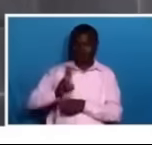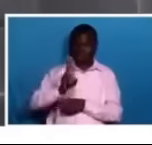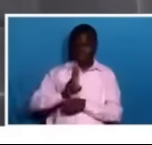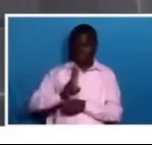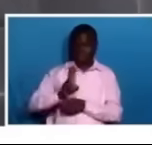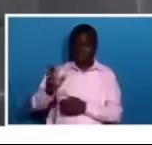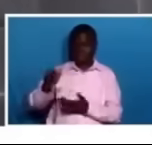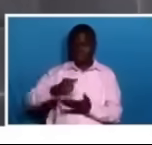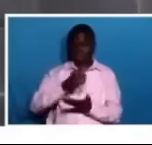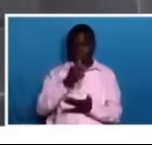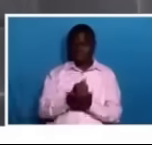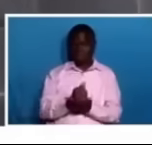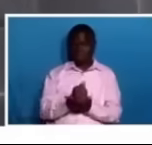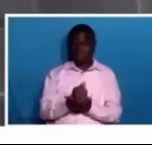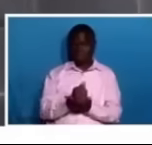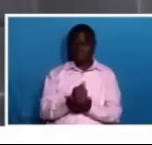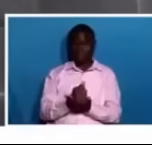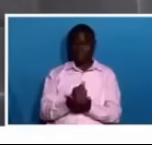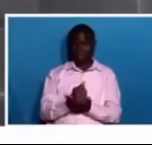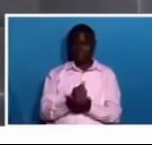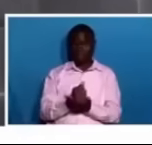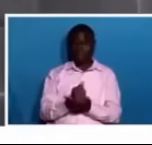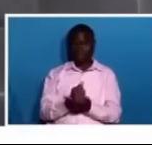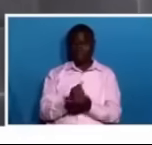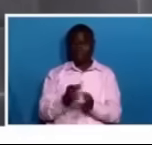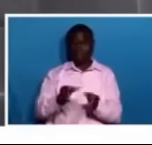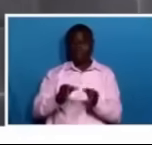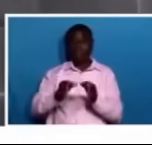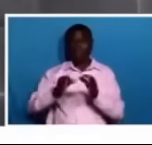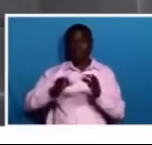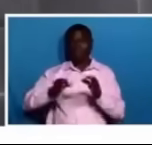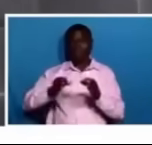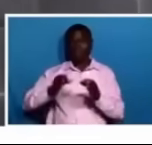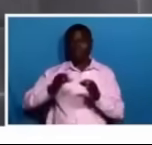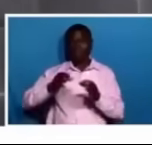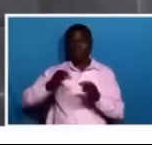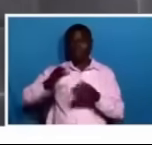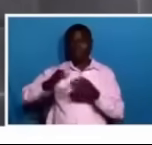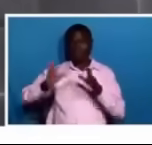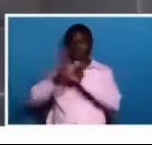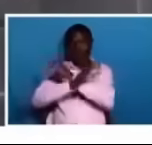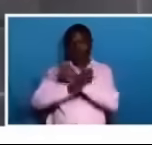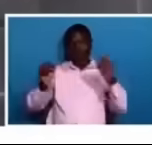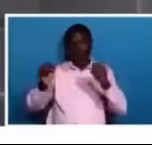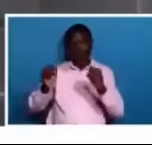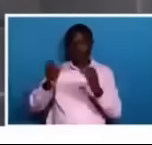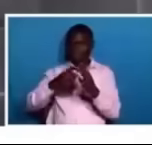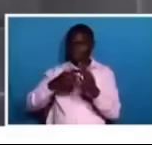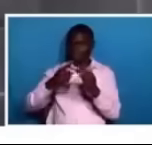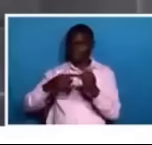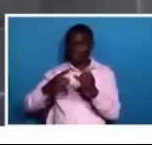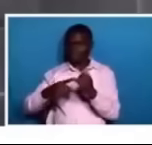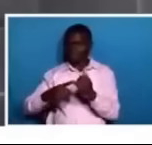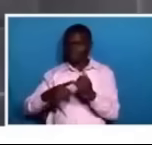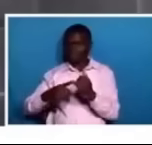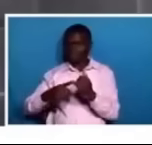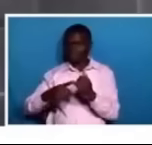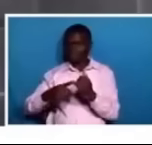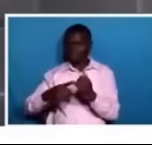and State House between July and September. If you do that calculation, it